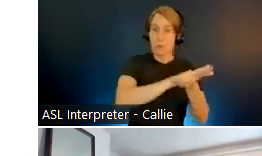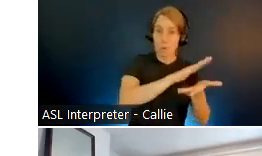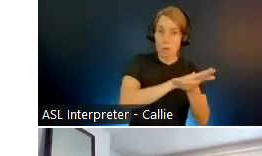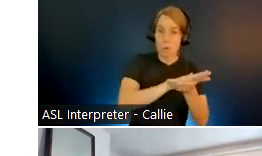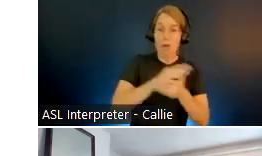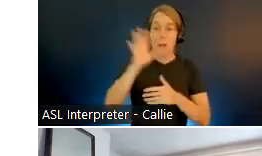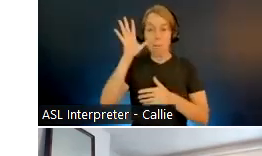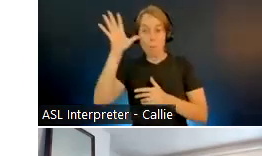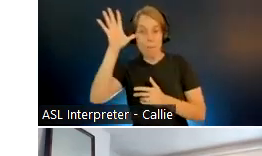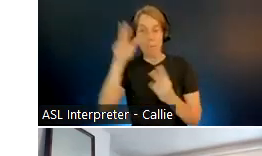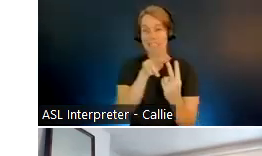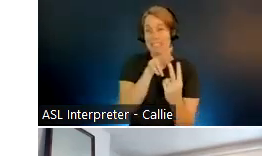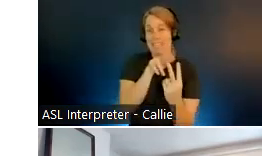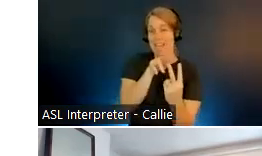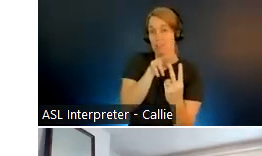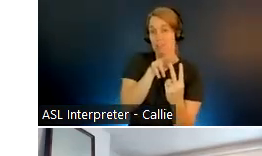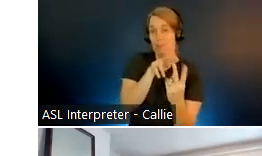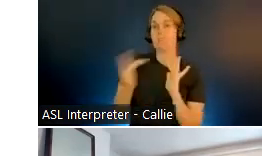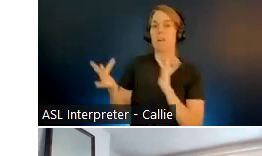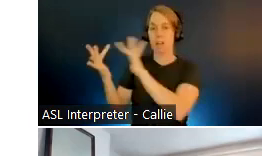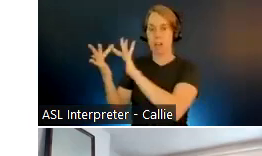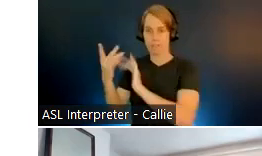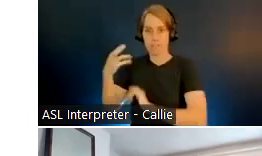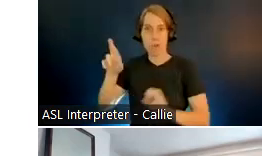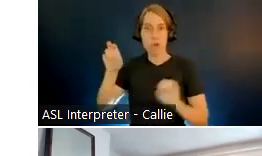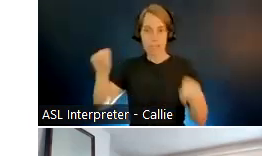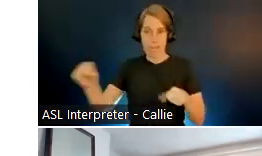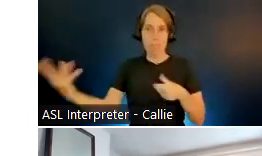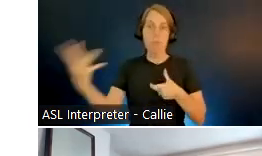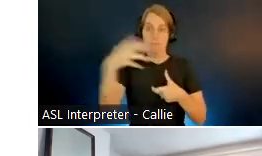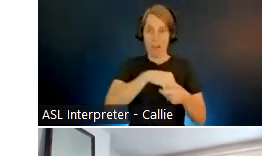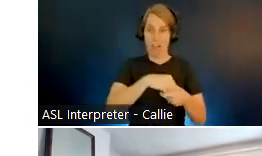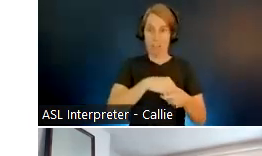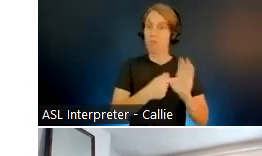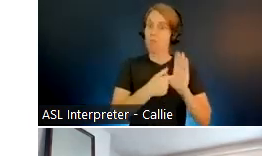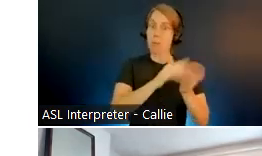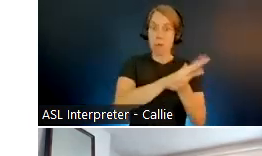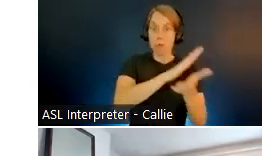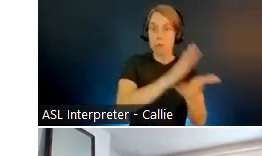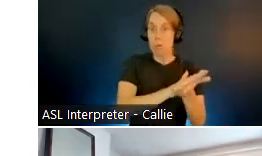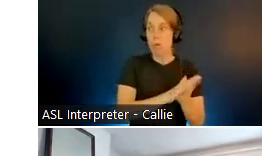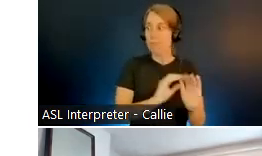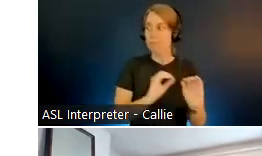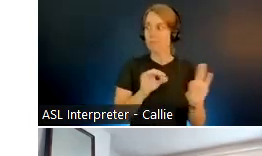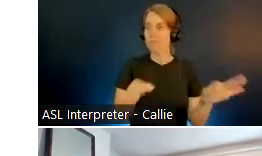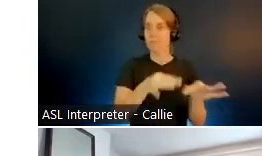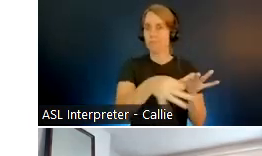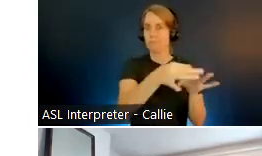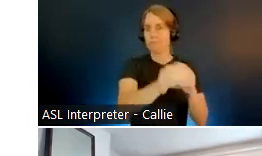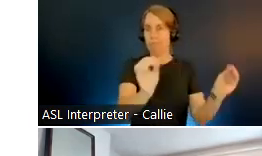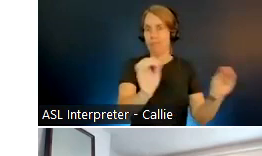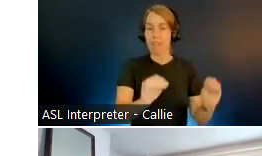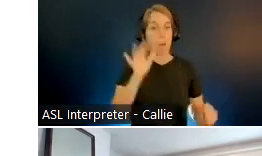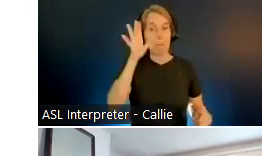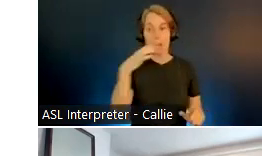get VR involved. And so if the school's not doing it, parent, you do it,